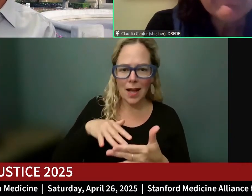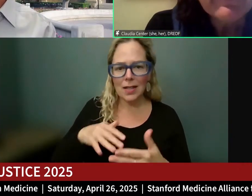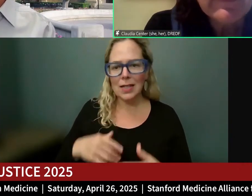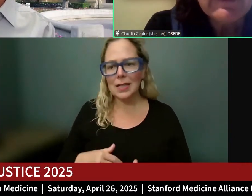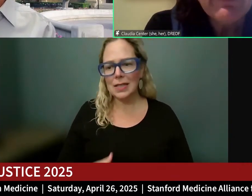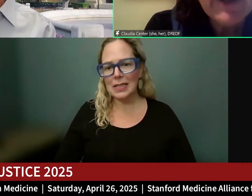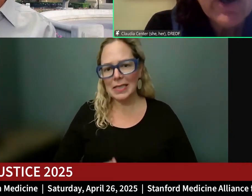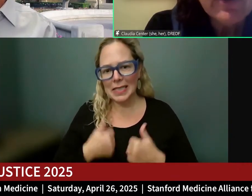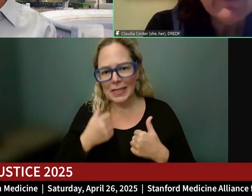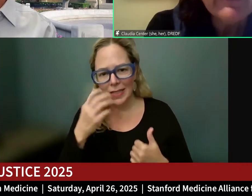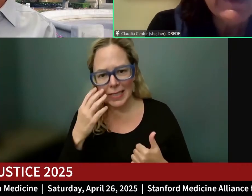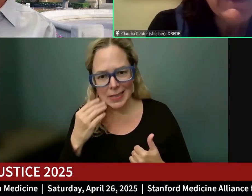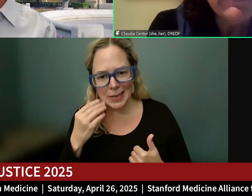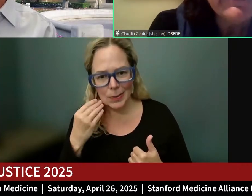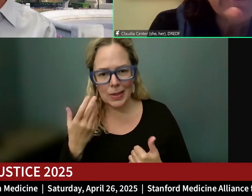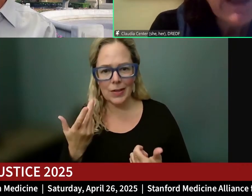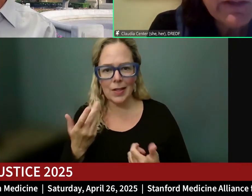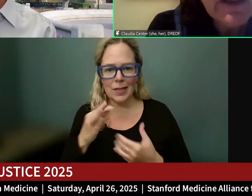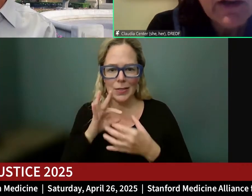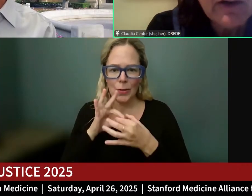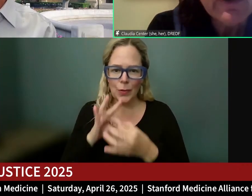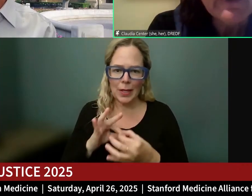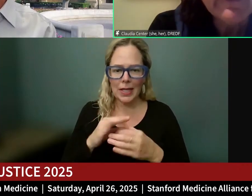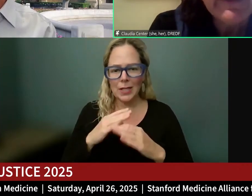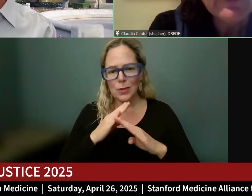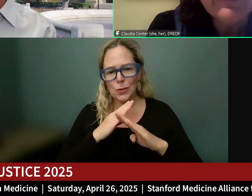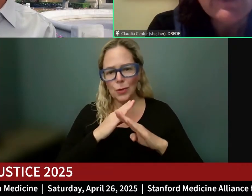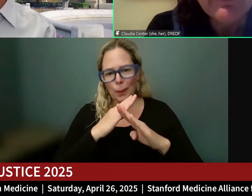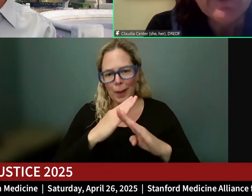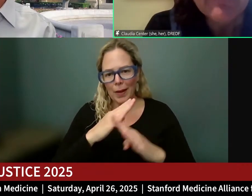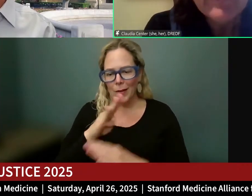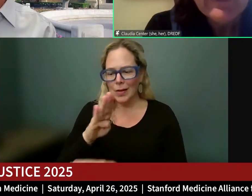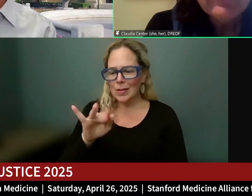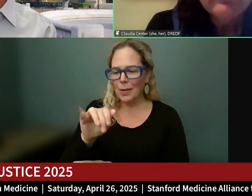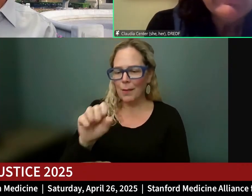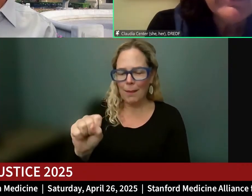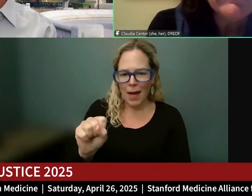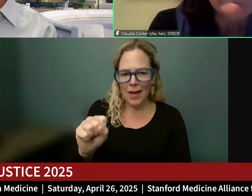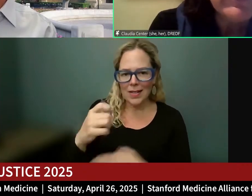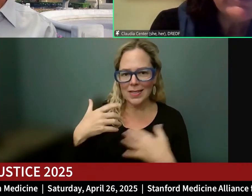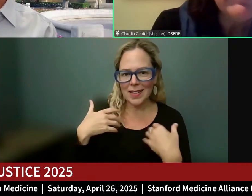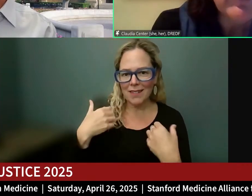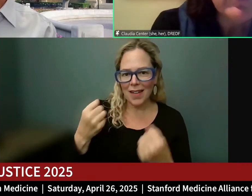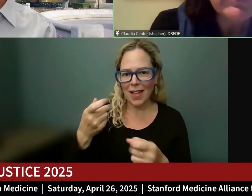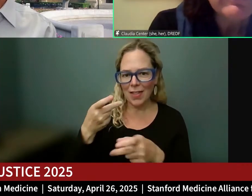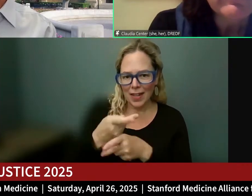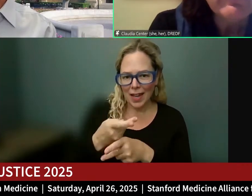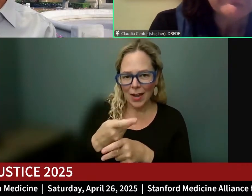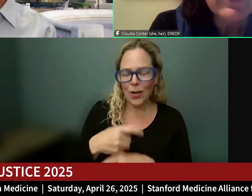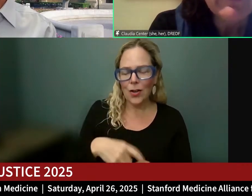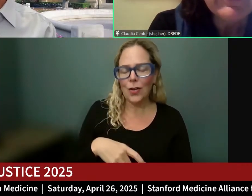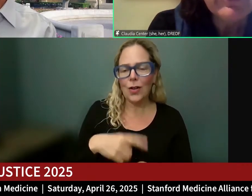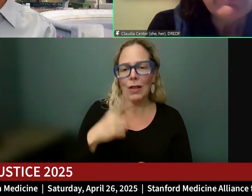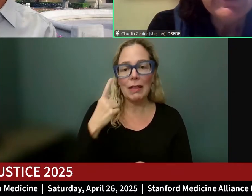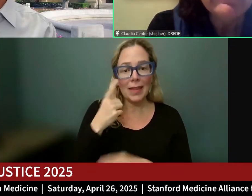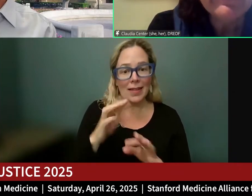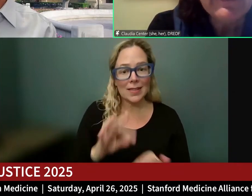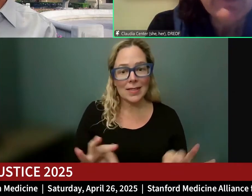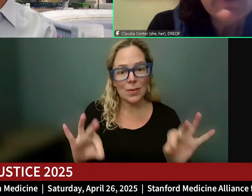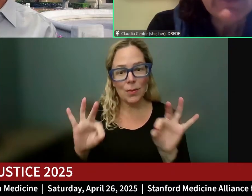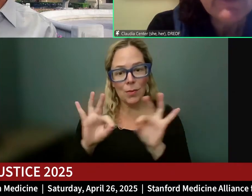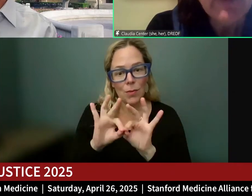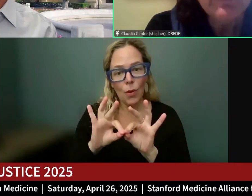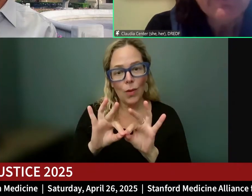um, barriers and bias in healthcare for disabled people, we think it's really important for there to